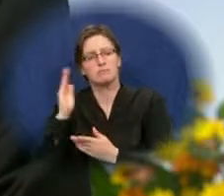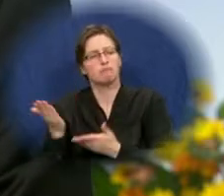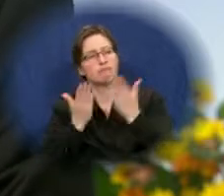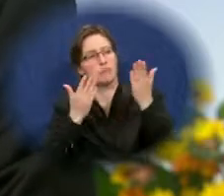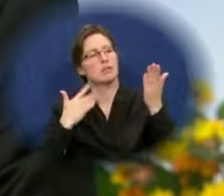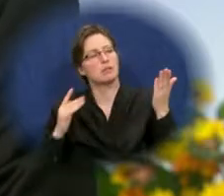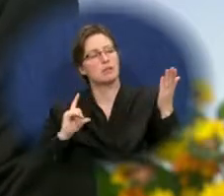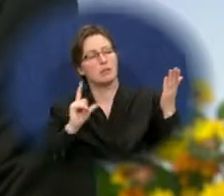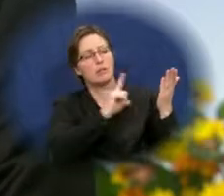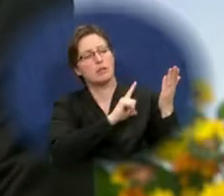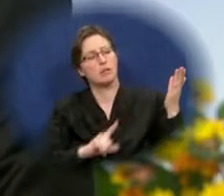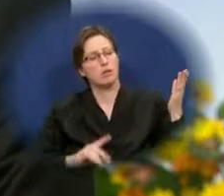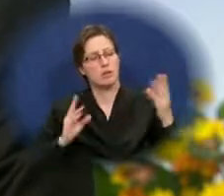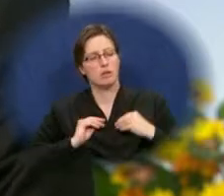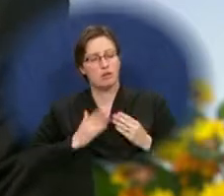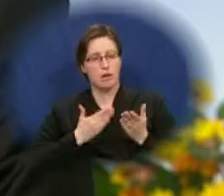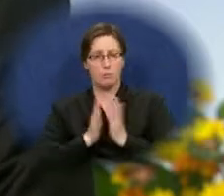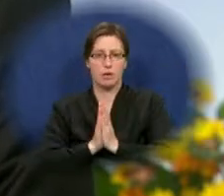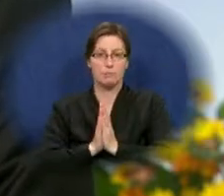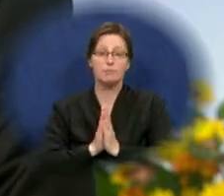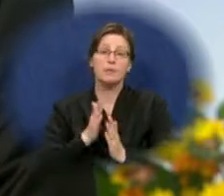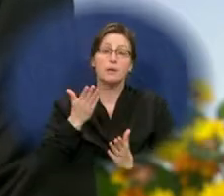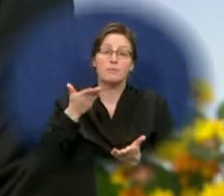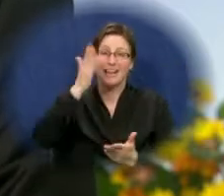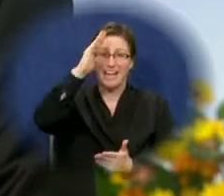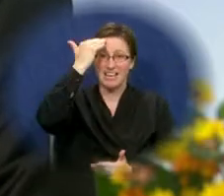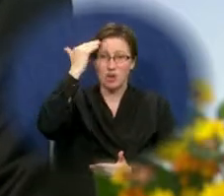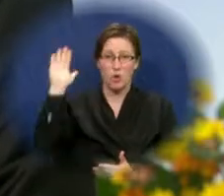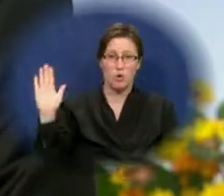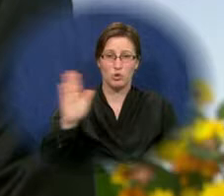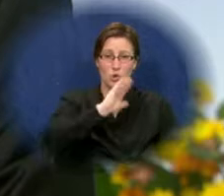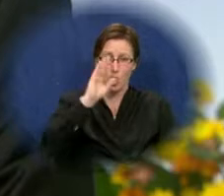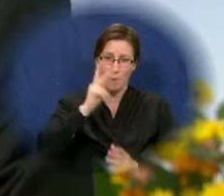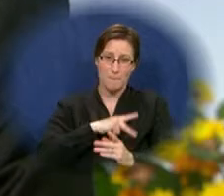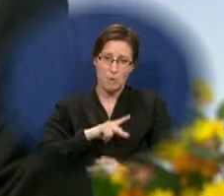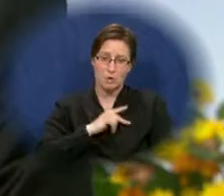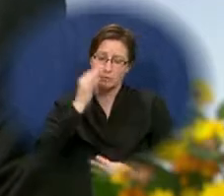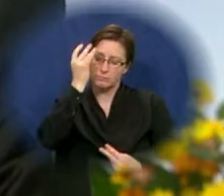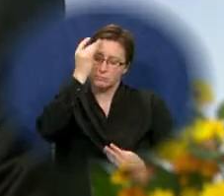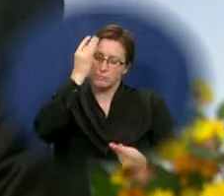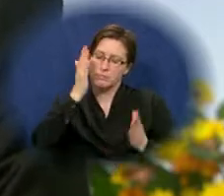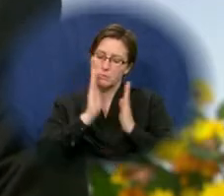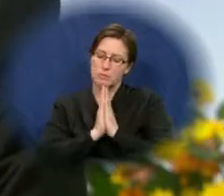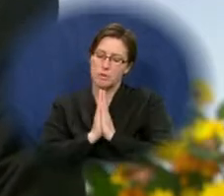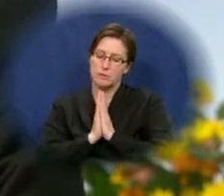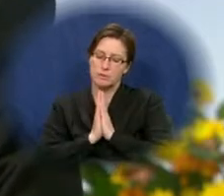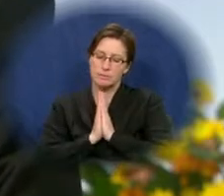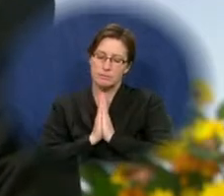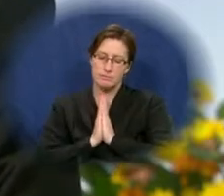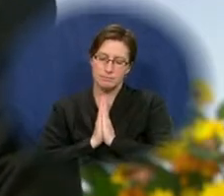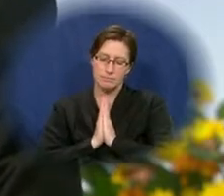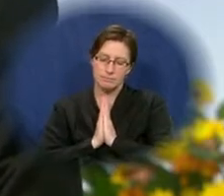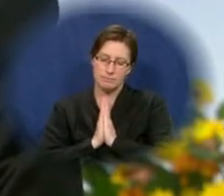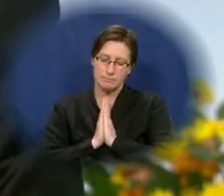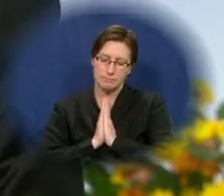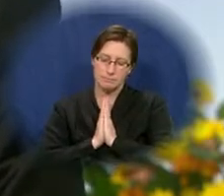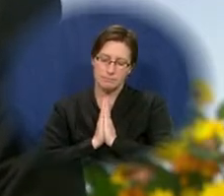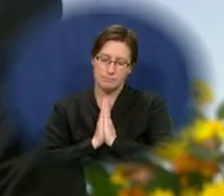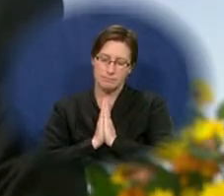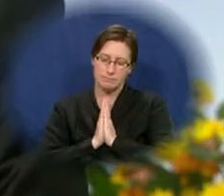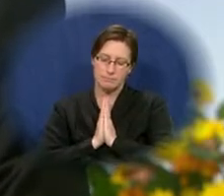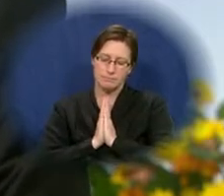prayer. May God receive our personal intentions that we now offer from the quiet of our hearts.